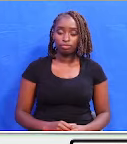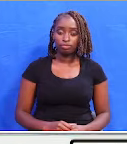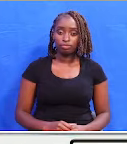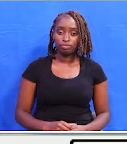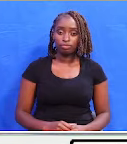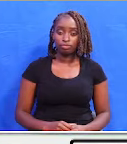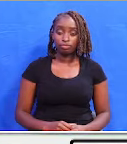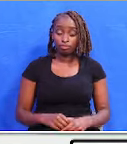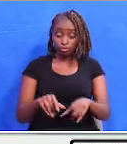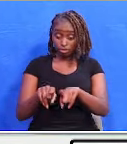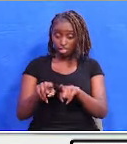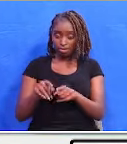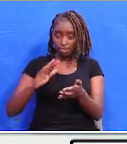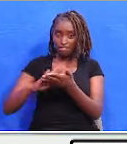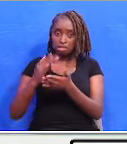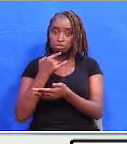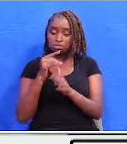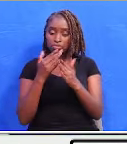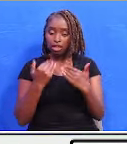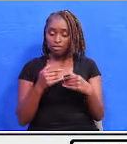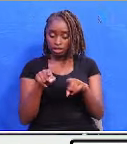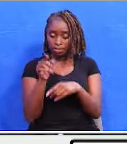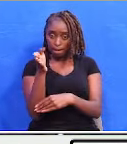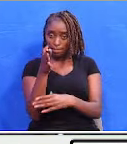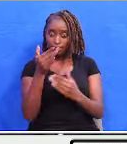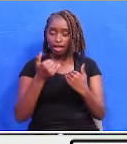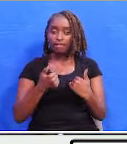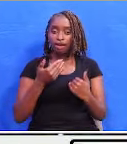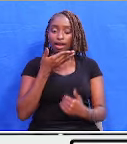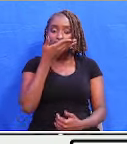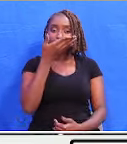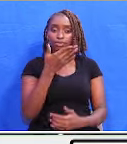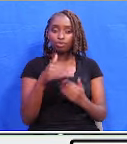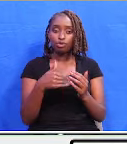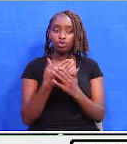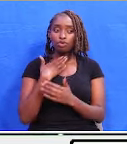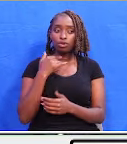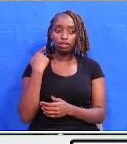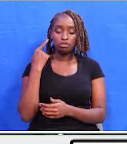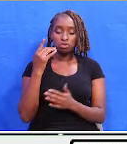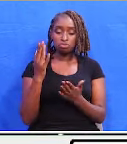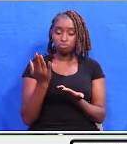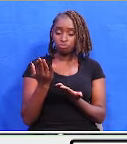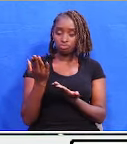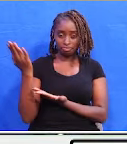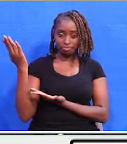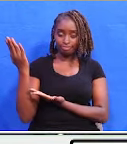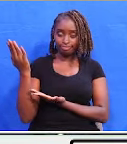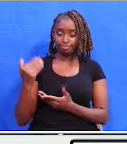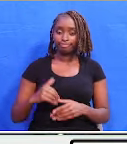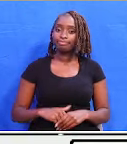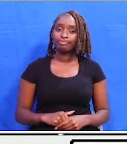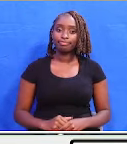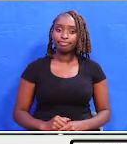was also quick to highlight that the embassy also responded to the skyrocketing demand for the consular services, reducing wait times